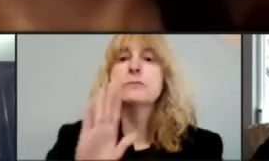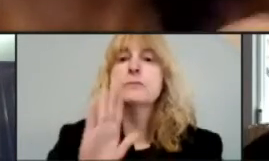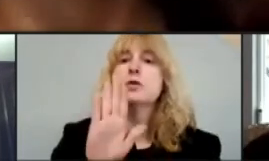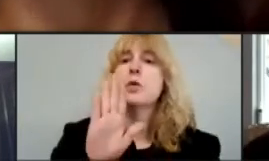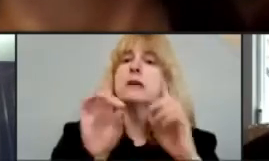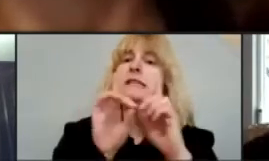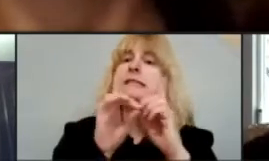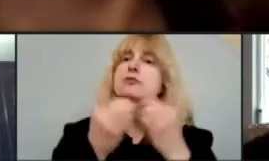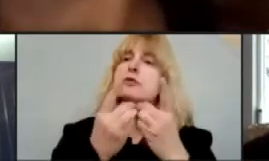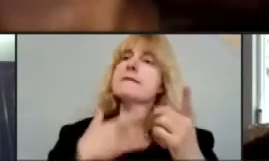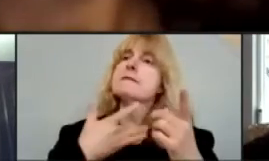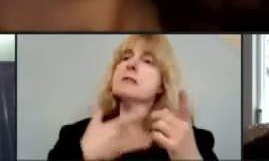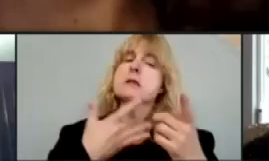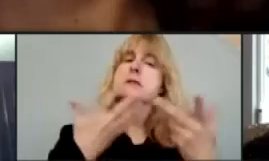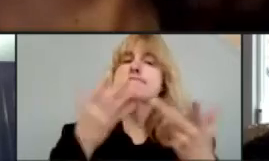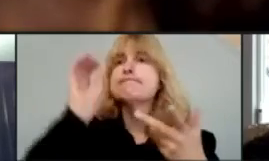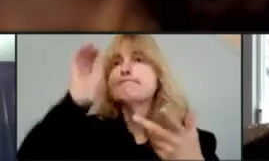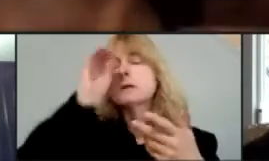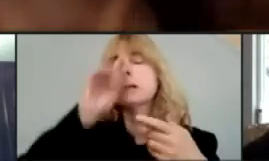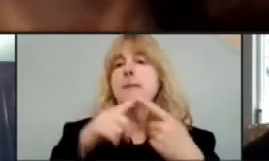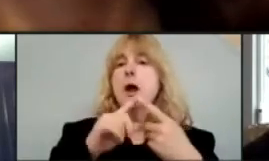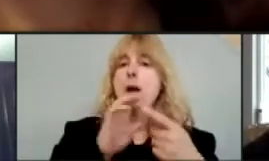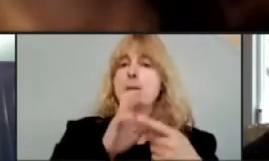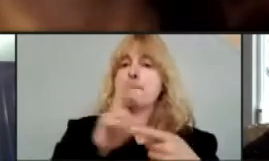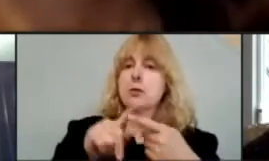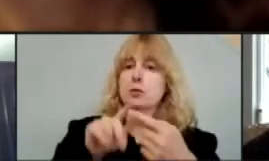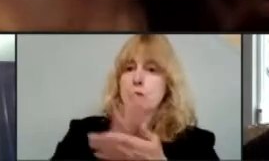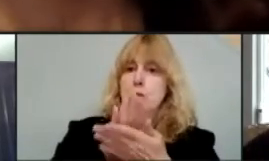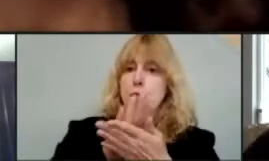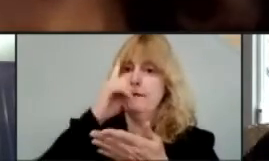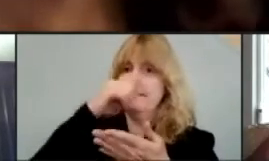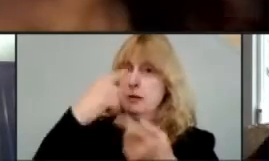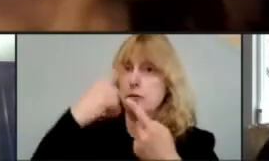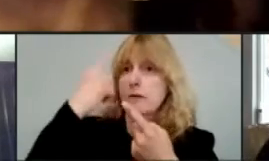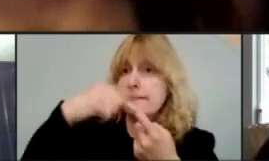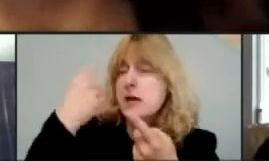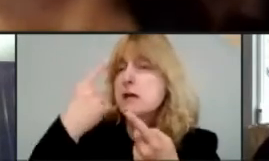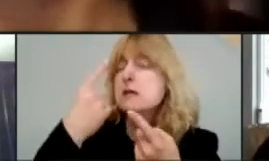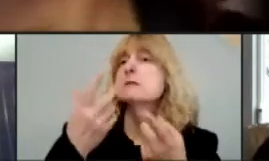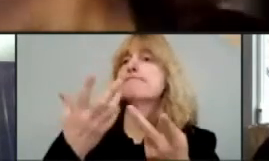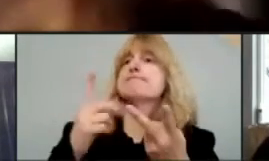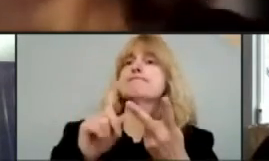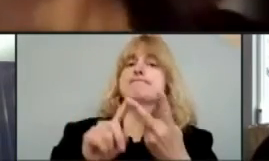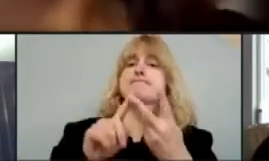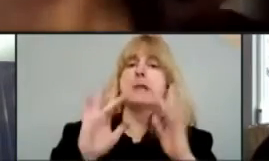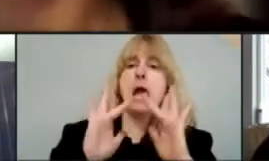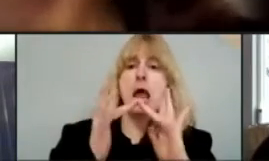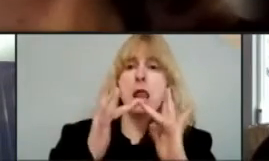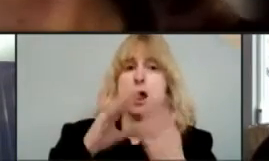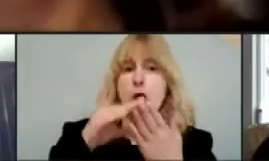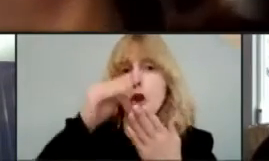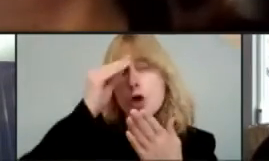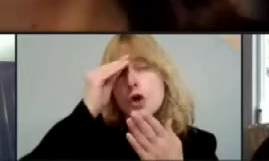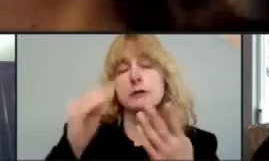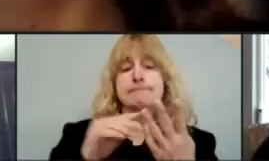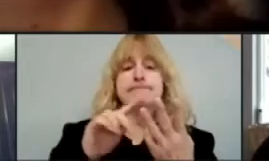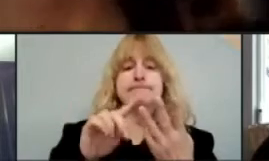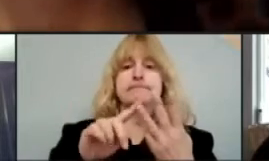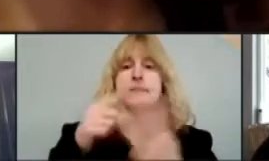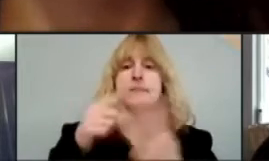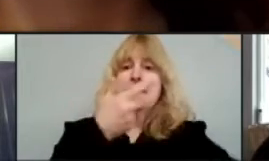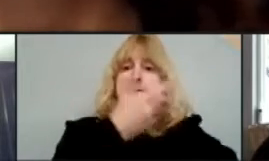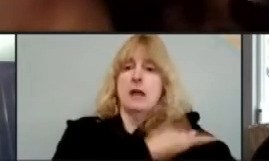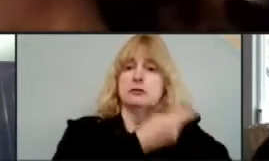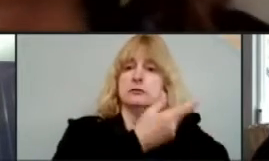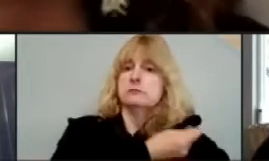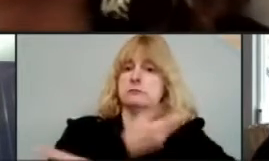learning, and certainly your thoughts about the vaccine rollout. And Rajeshri, that would be the same perspective that we would kind of ask you to do as well.